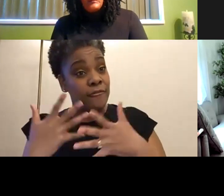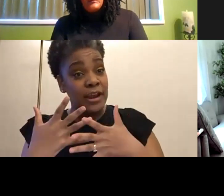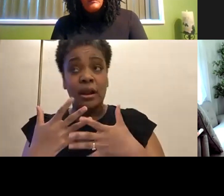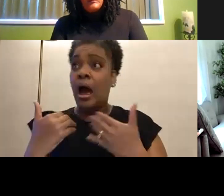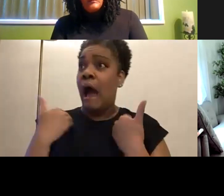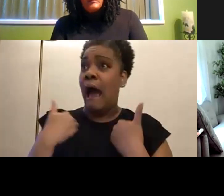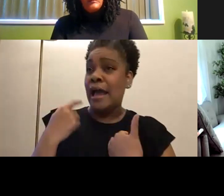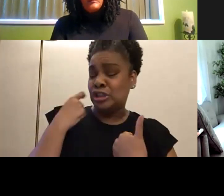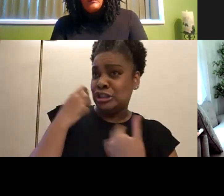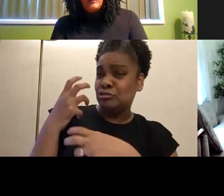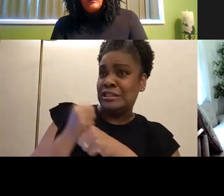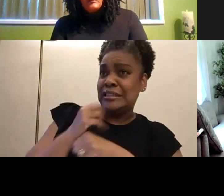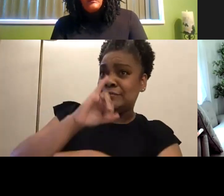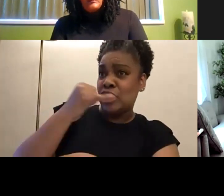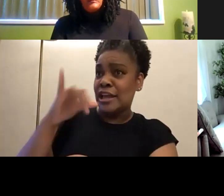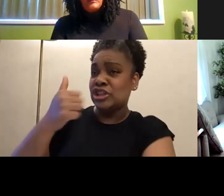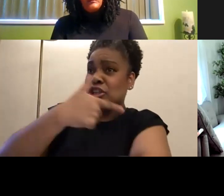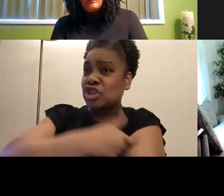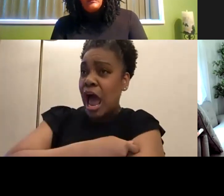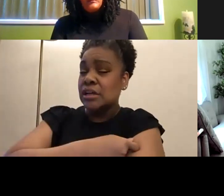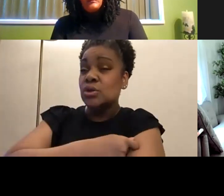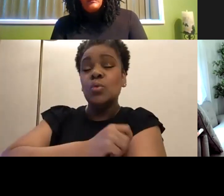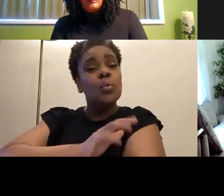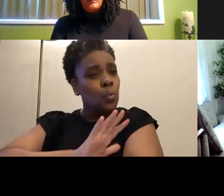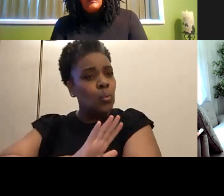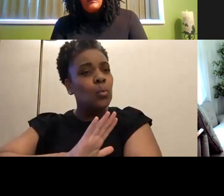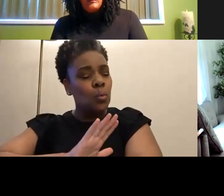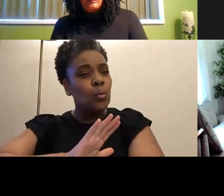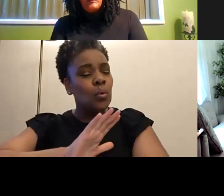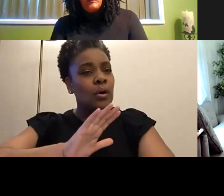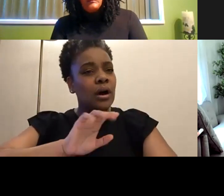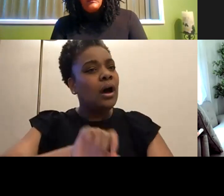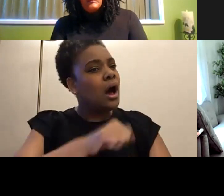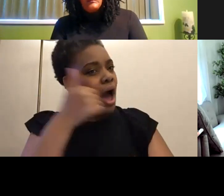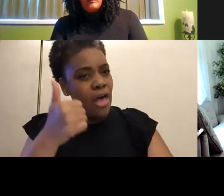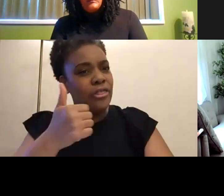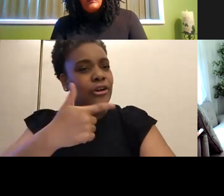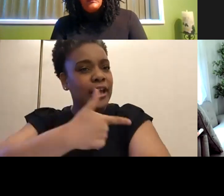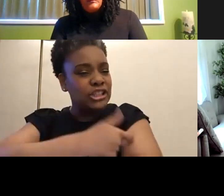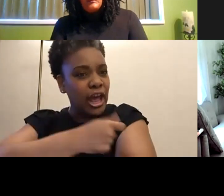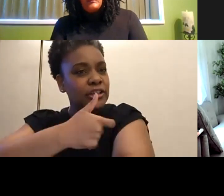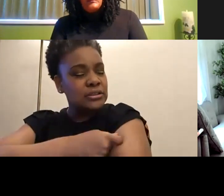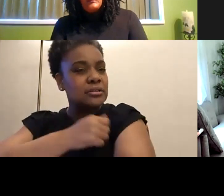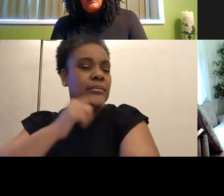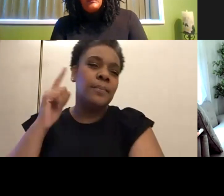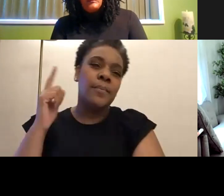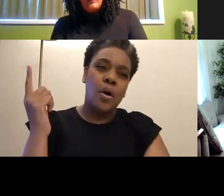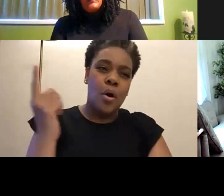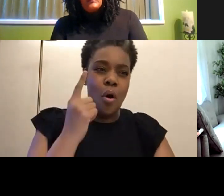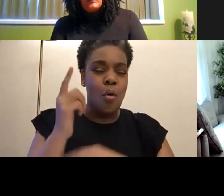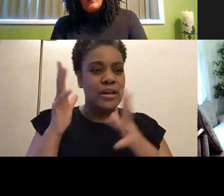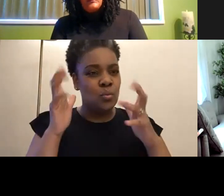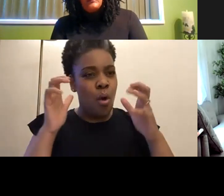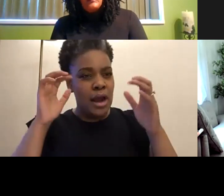vaccine. And so, certainly like any other injection or vaccination that you should get, you always want to pay attention to your body. And if you